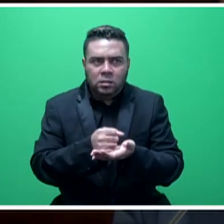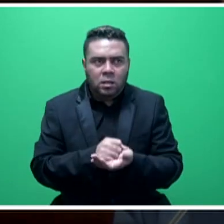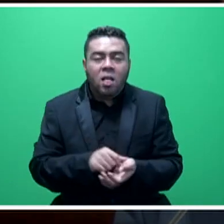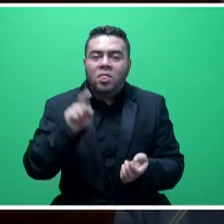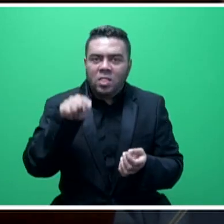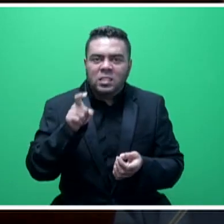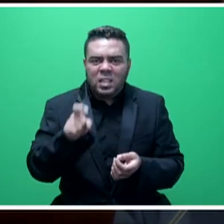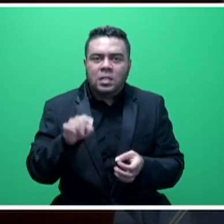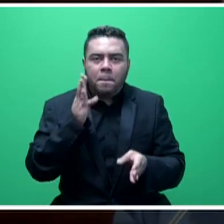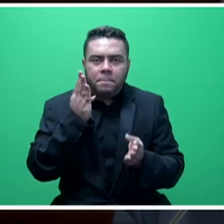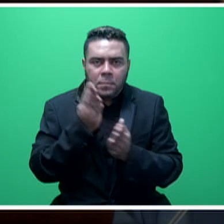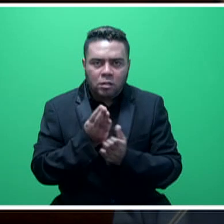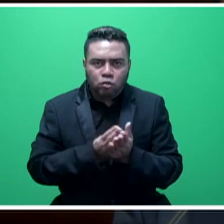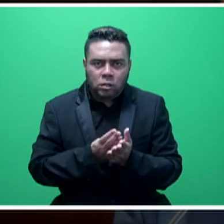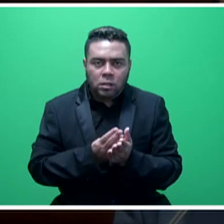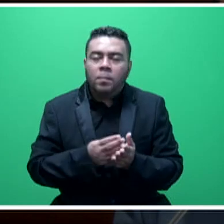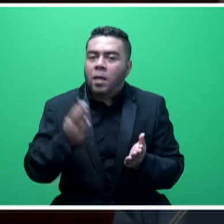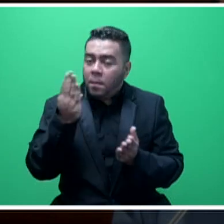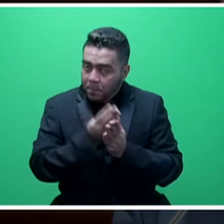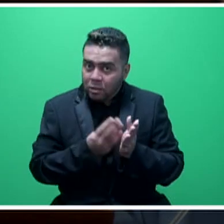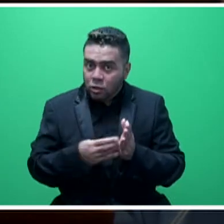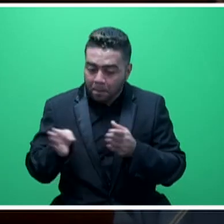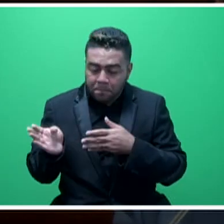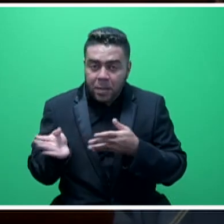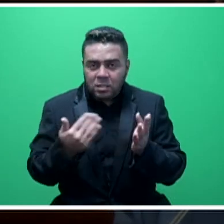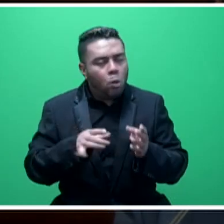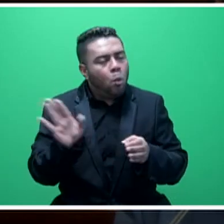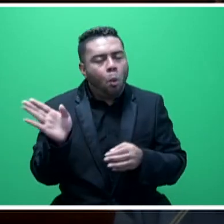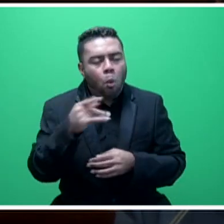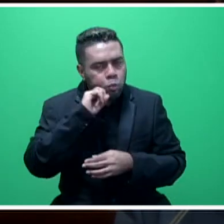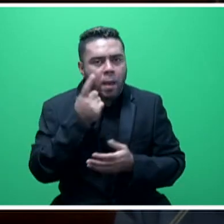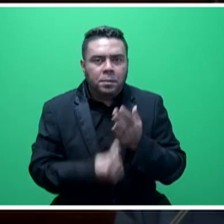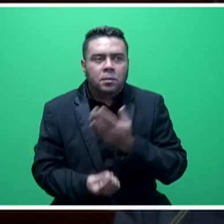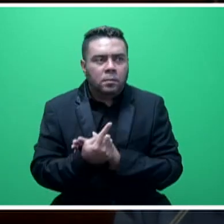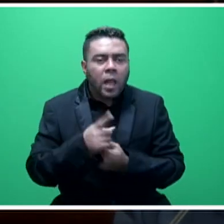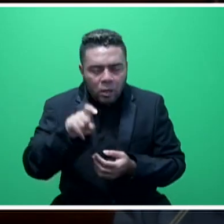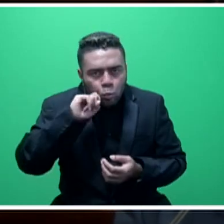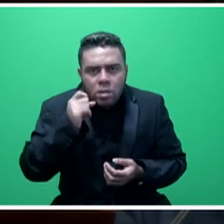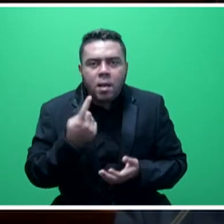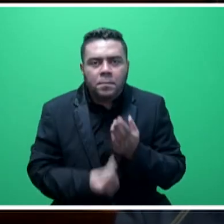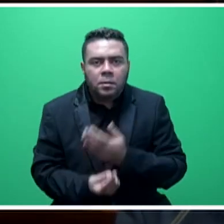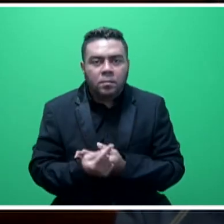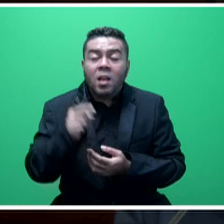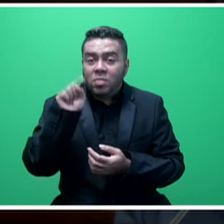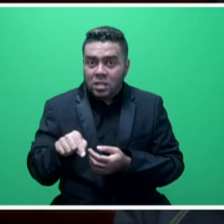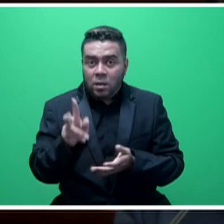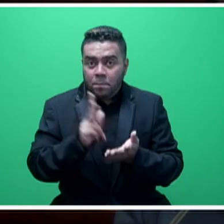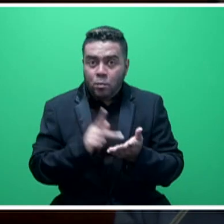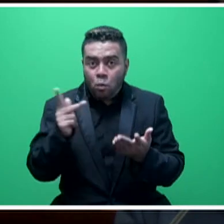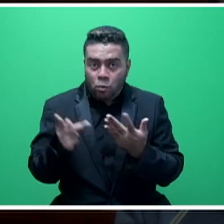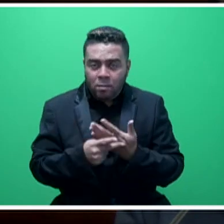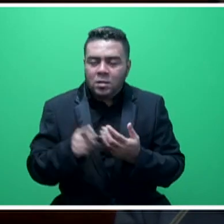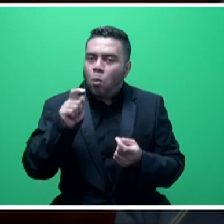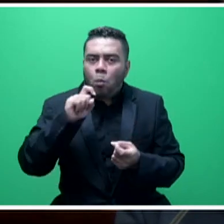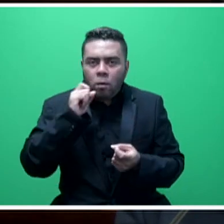This is the budget. The budget passes, it all happens. And it will. These programs, Mr. Speaker, sir, have